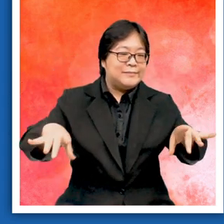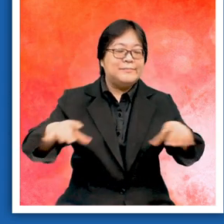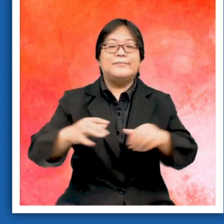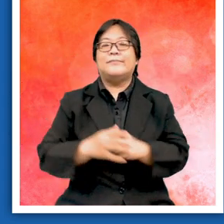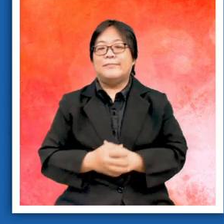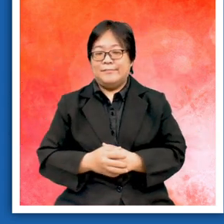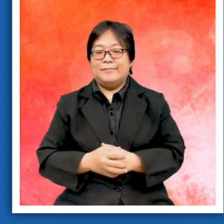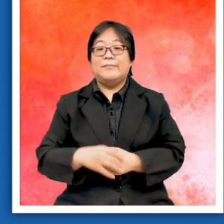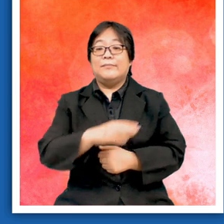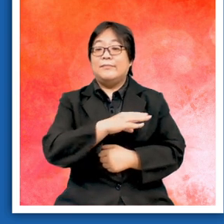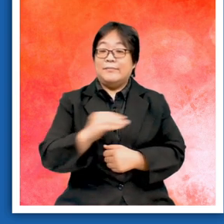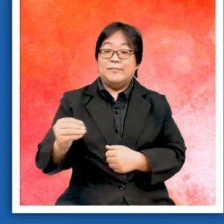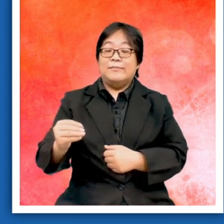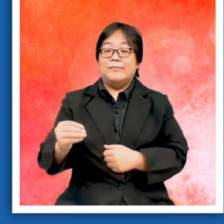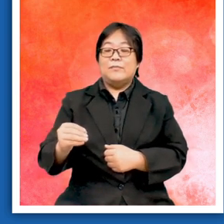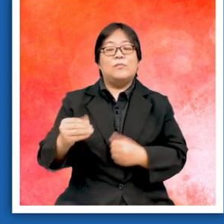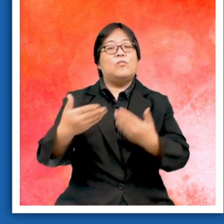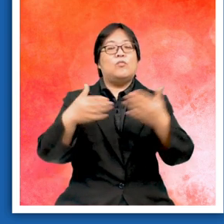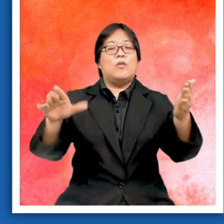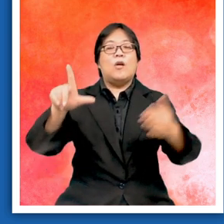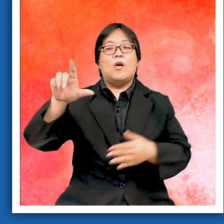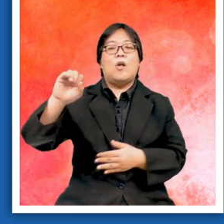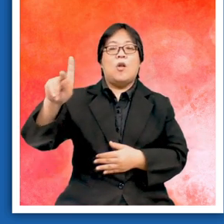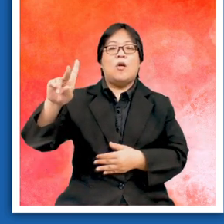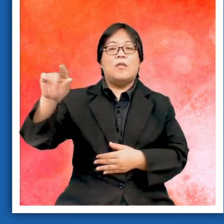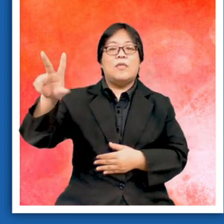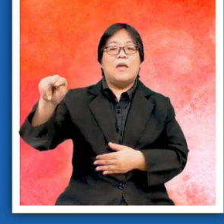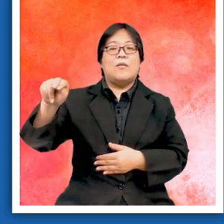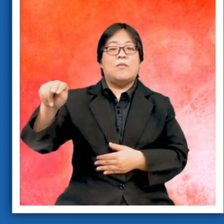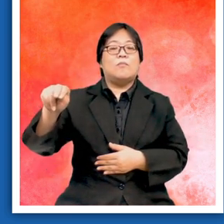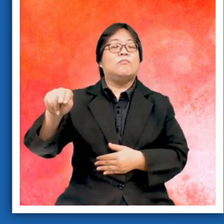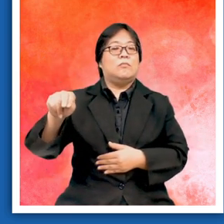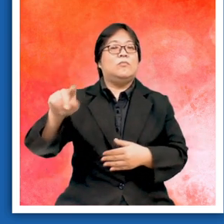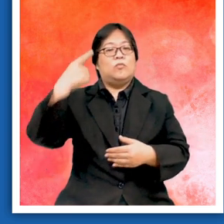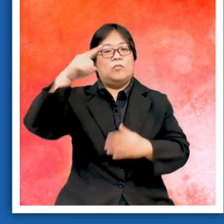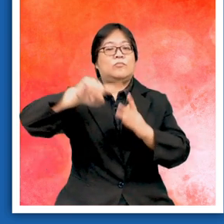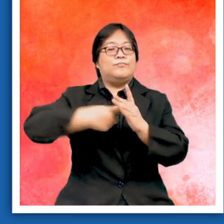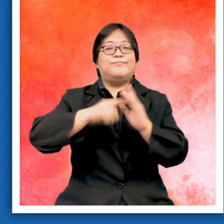the lockdown browser so that you can take up the quiz.